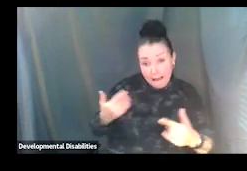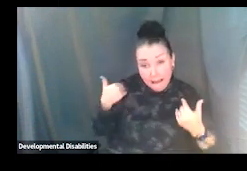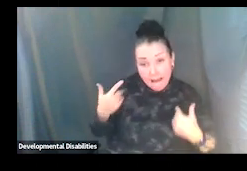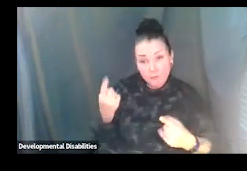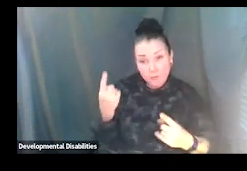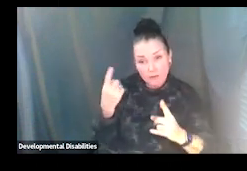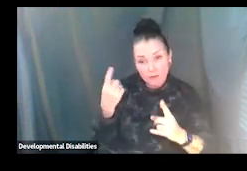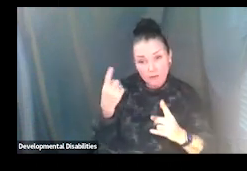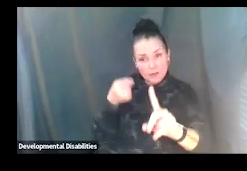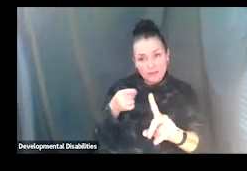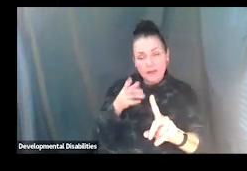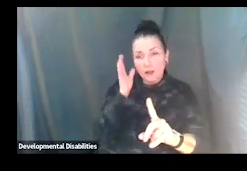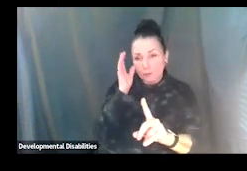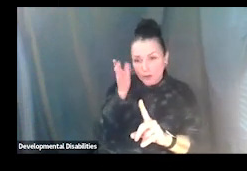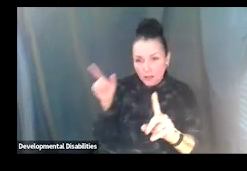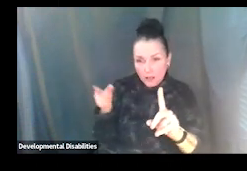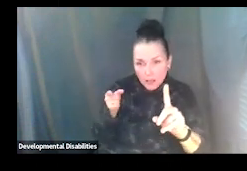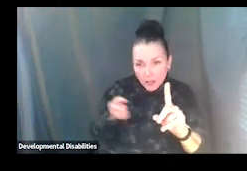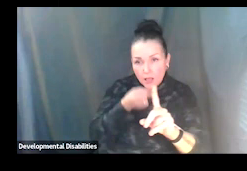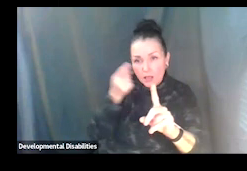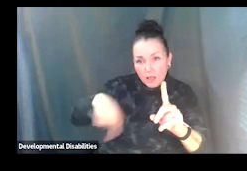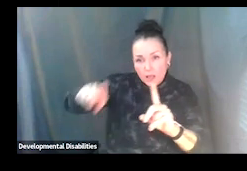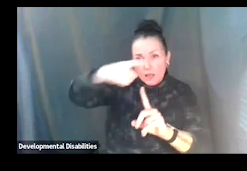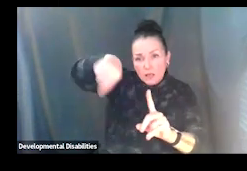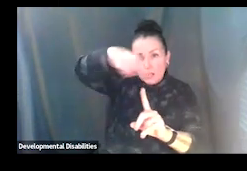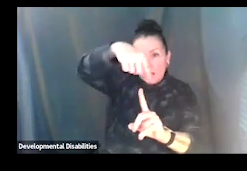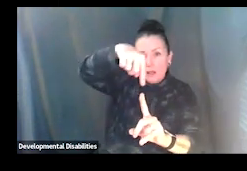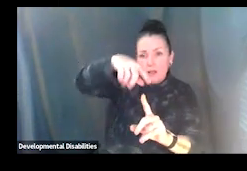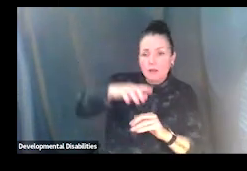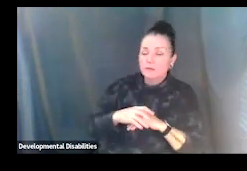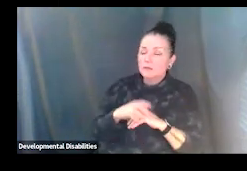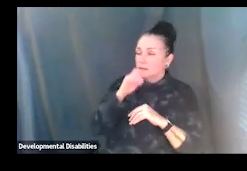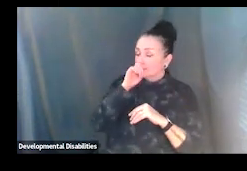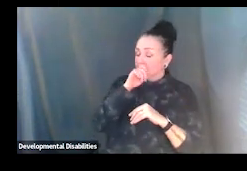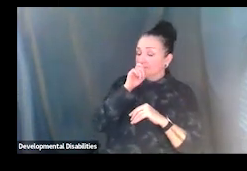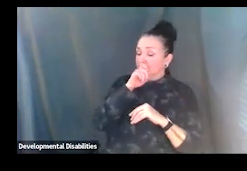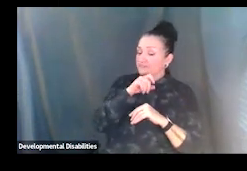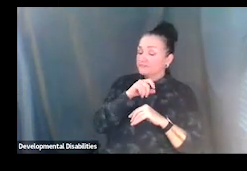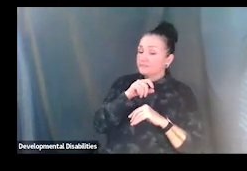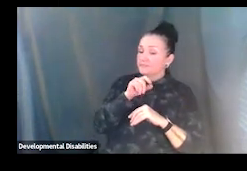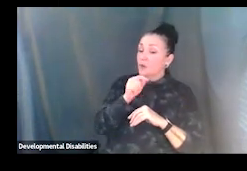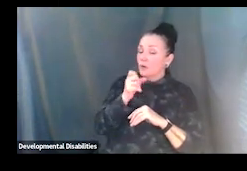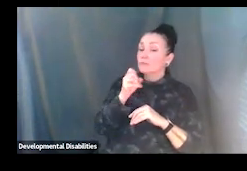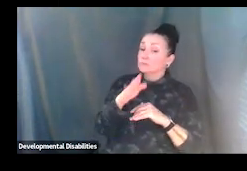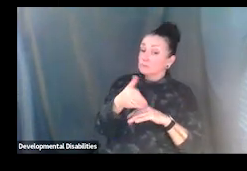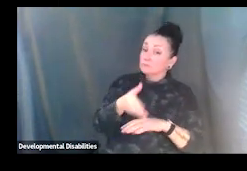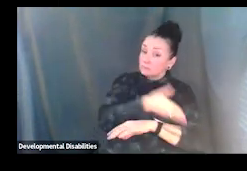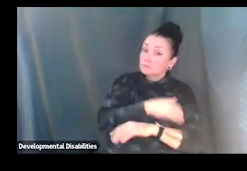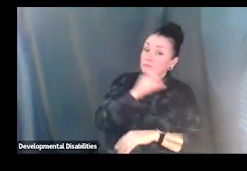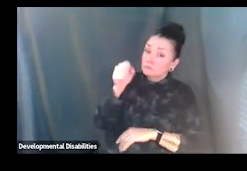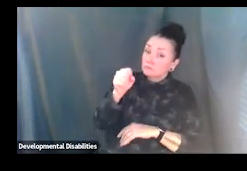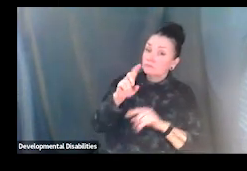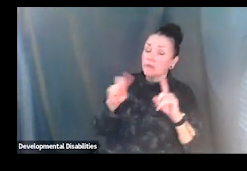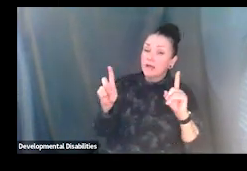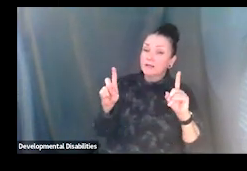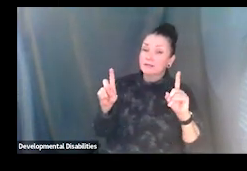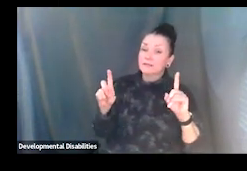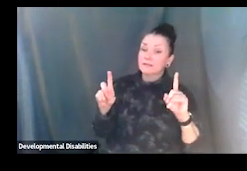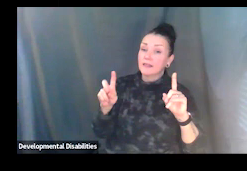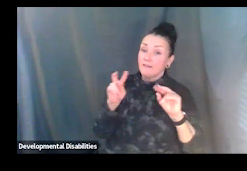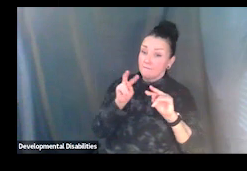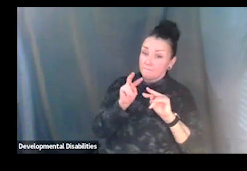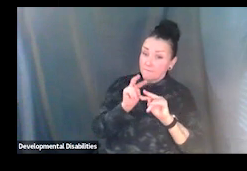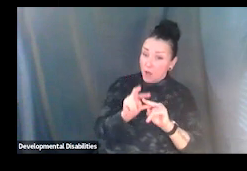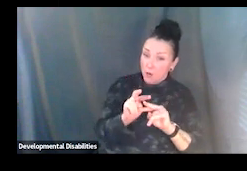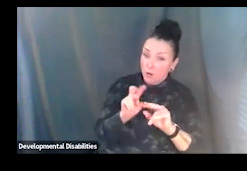1.5 year long study of treatments for ADHD, but then they continued to follow those people long term. And initially, stimulants